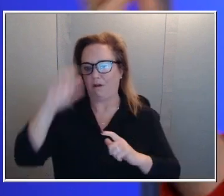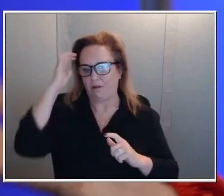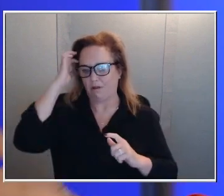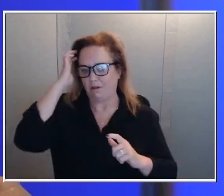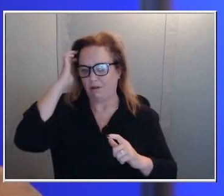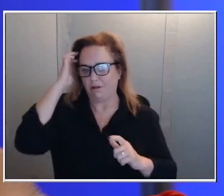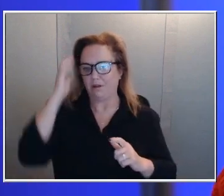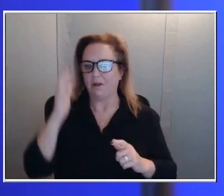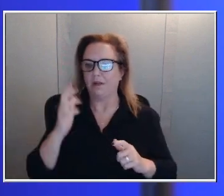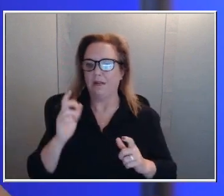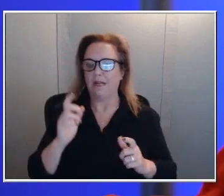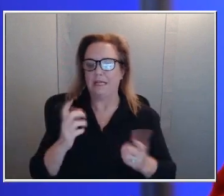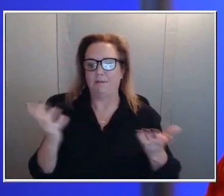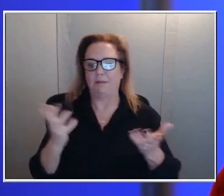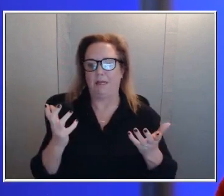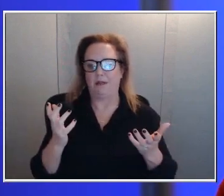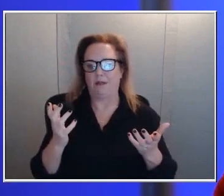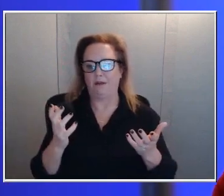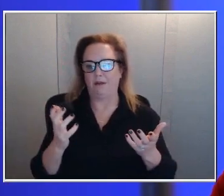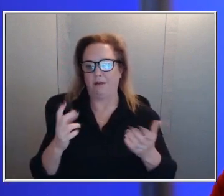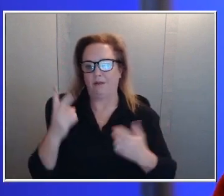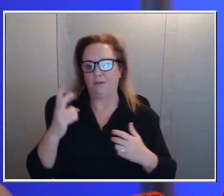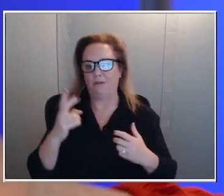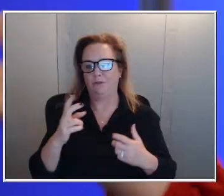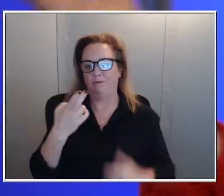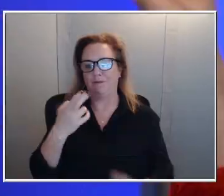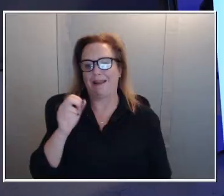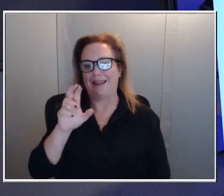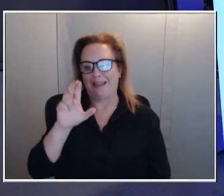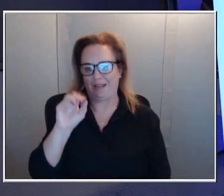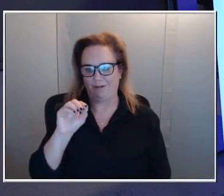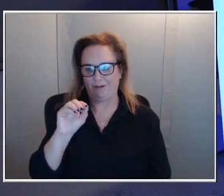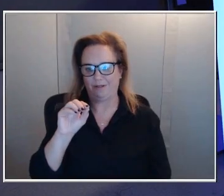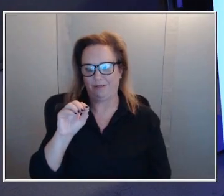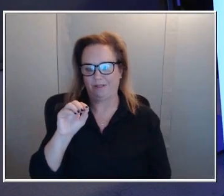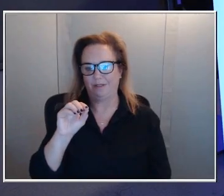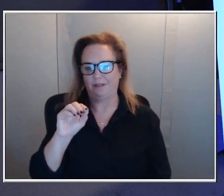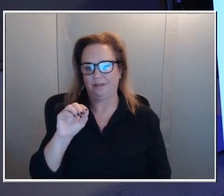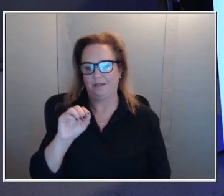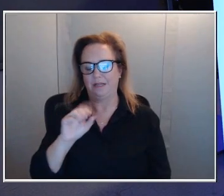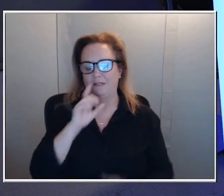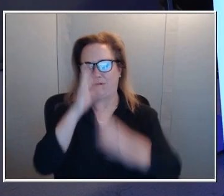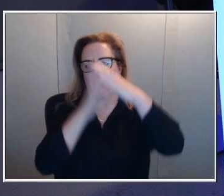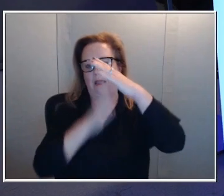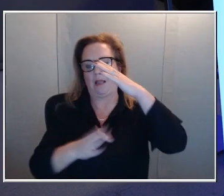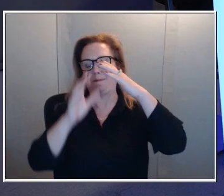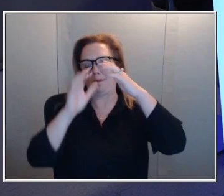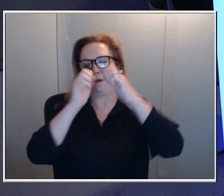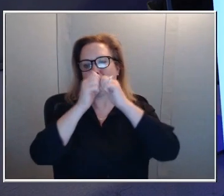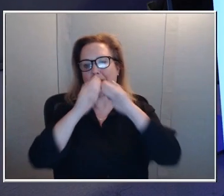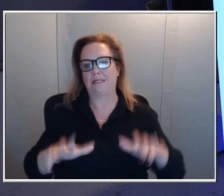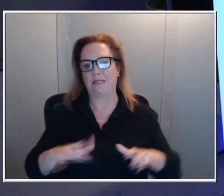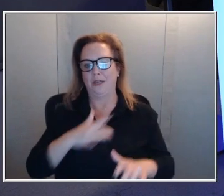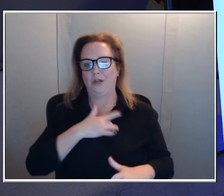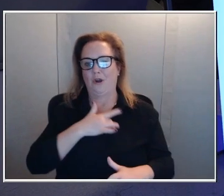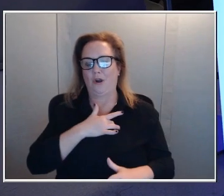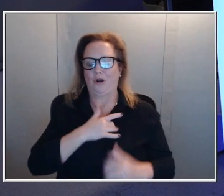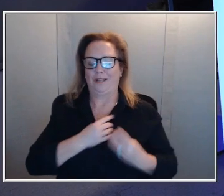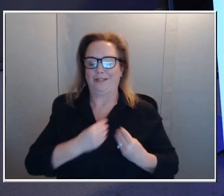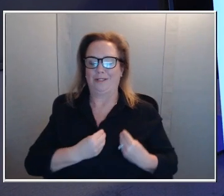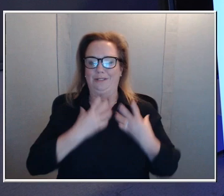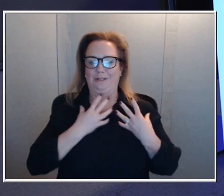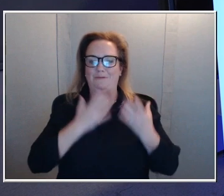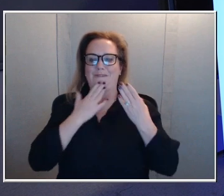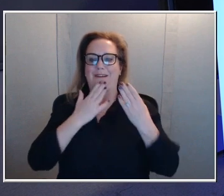And to be here between two of my heroes right. is a humbled blessing. Well, I could tell your heart is beaming with